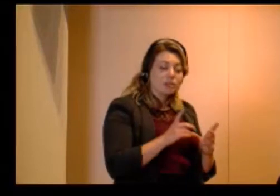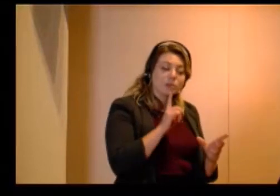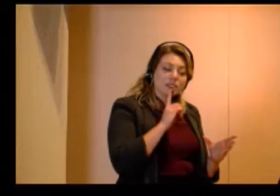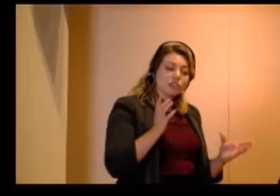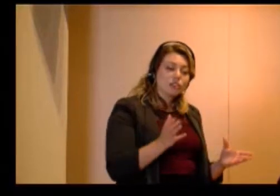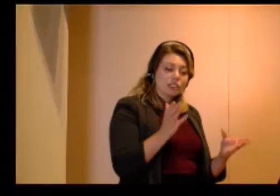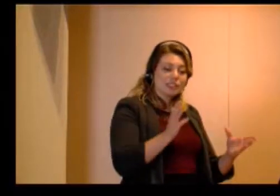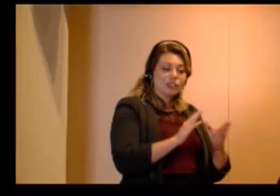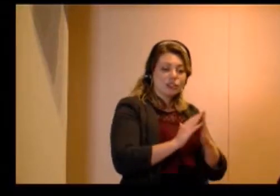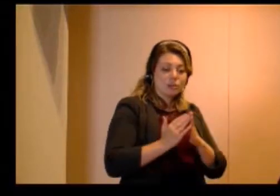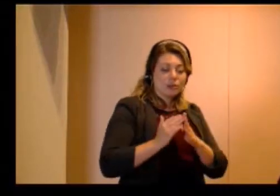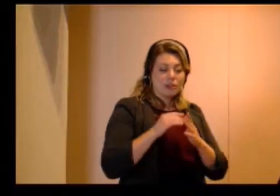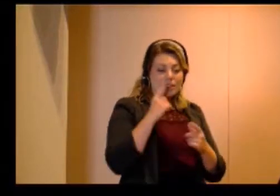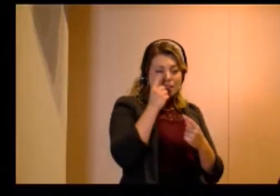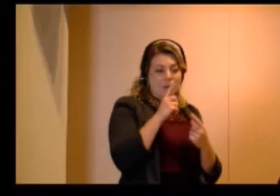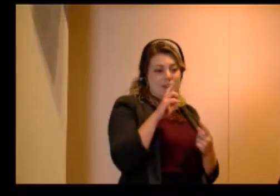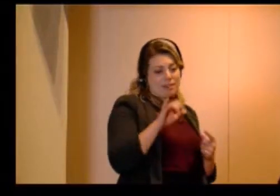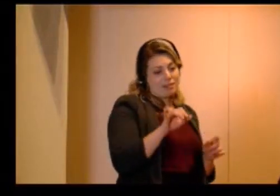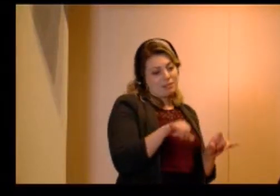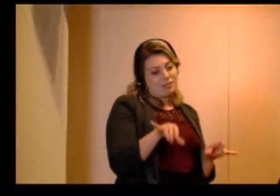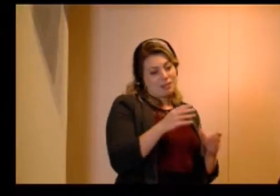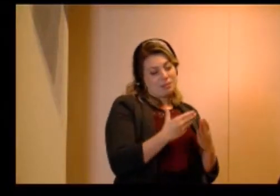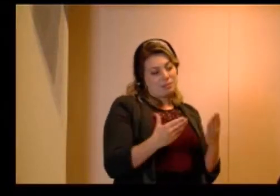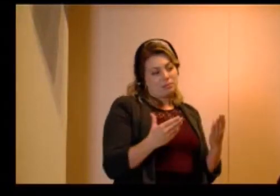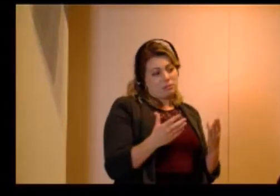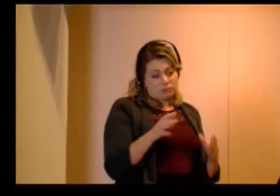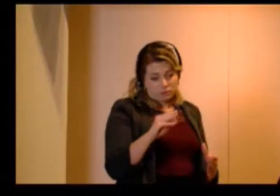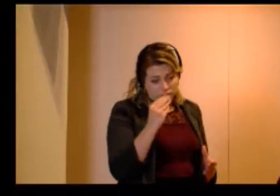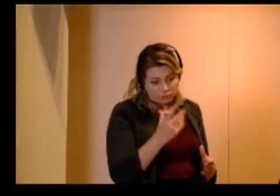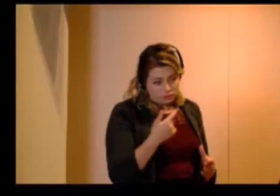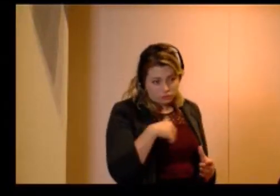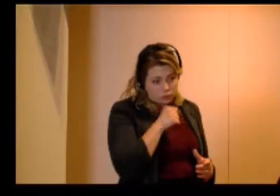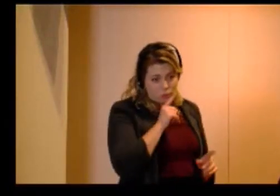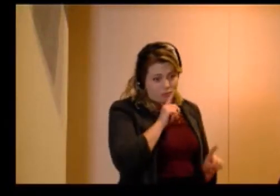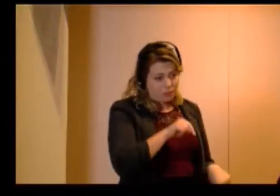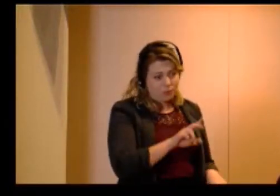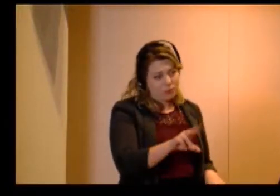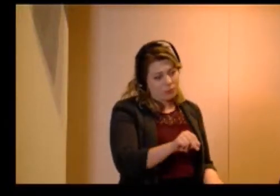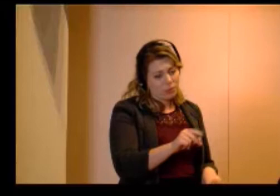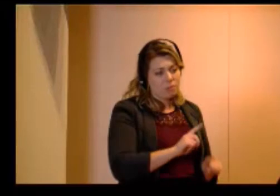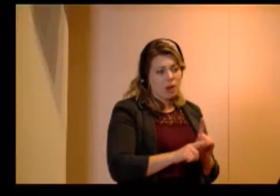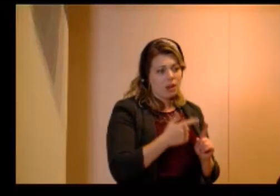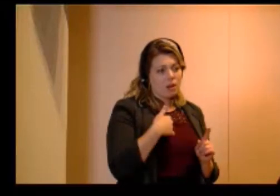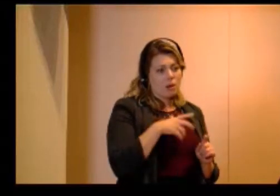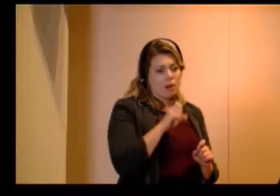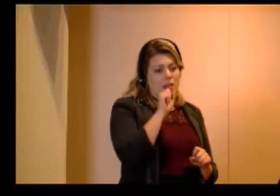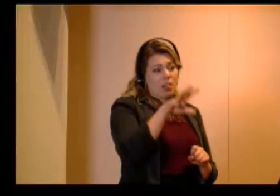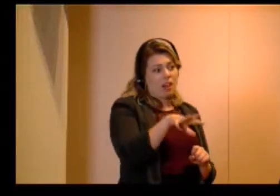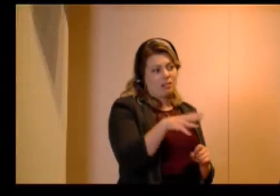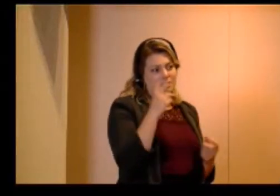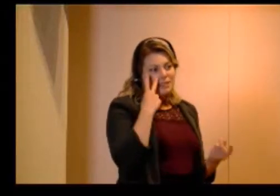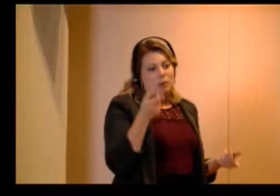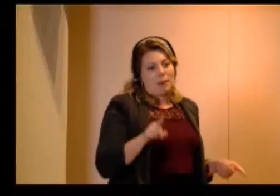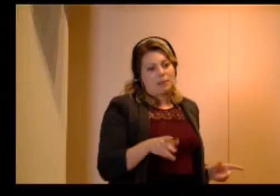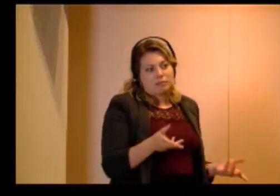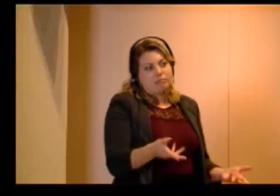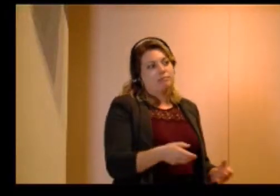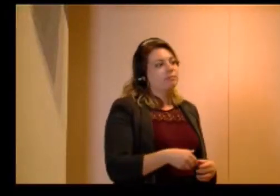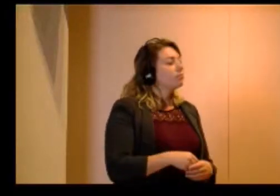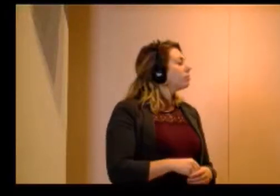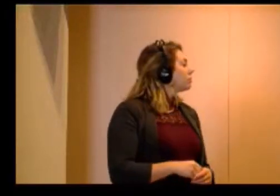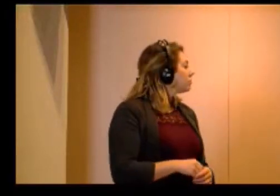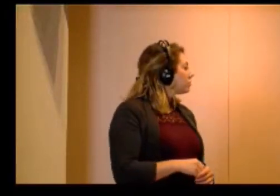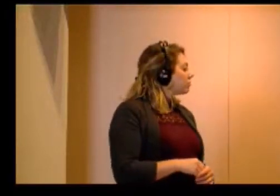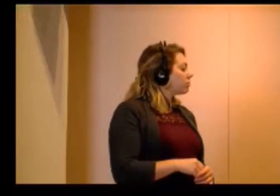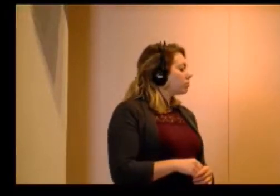hope, to think of the same things. I mean, we don't have the answers. We just kind of want to throw it out there and see what happens. And as far